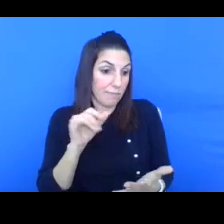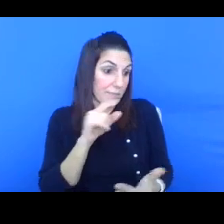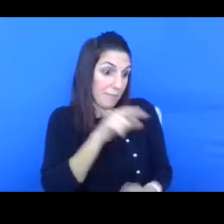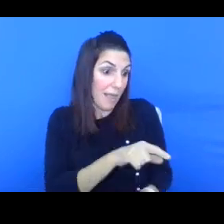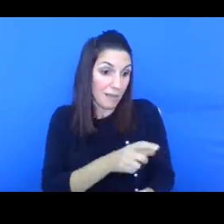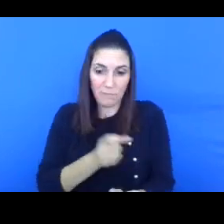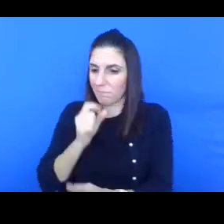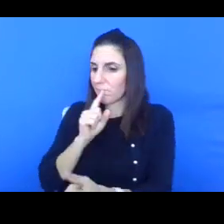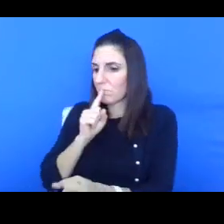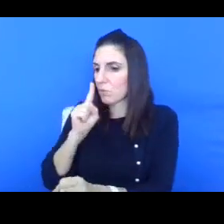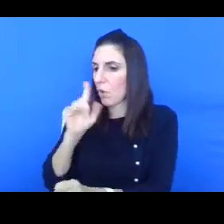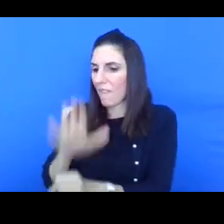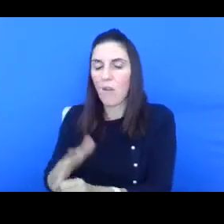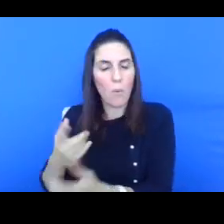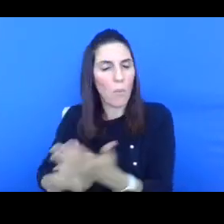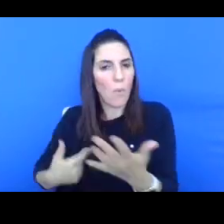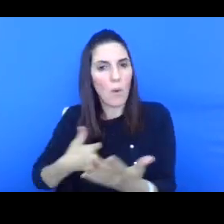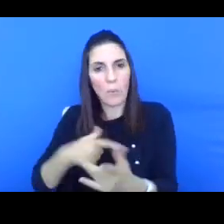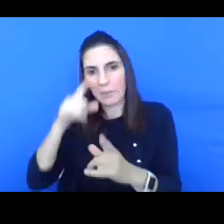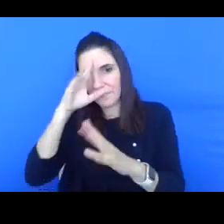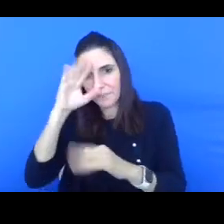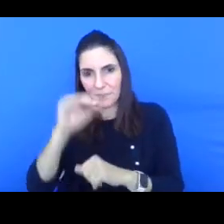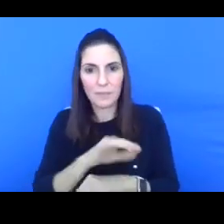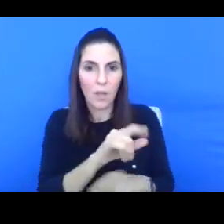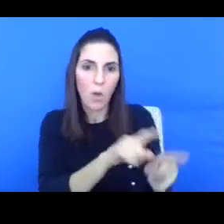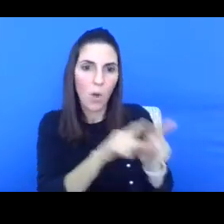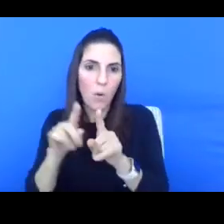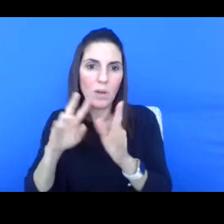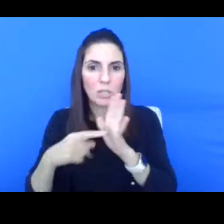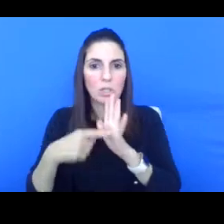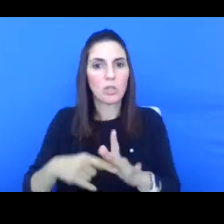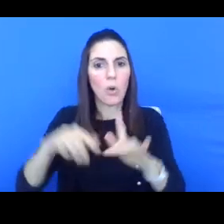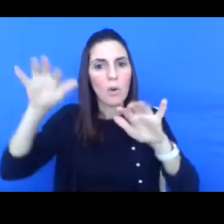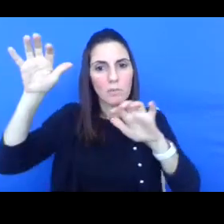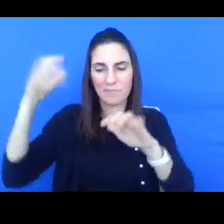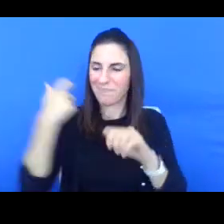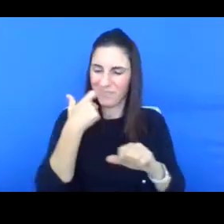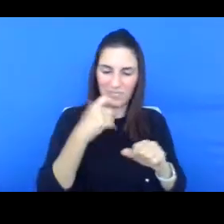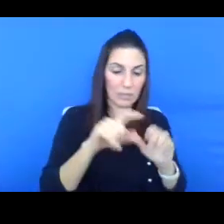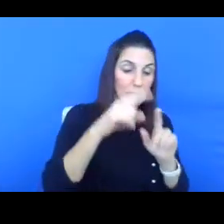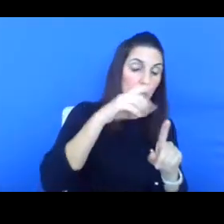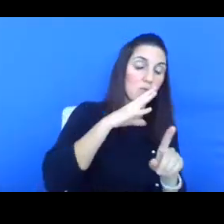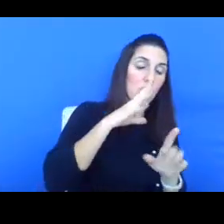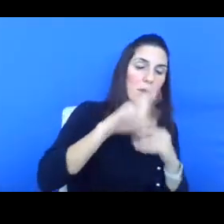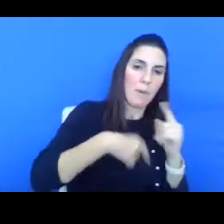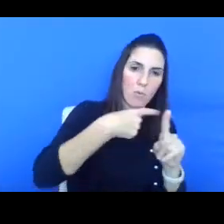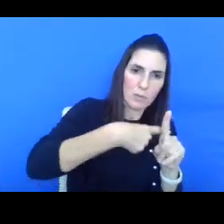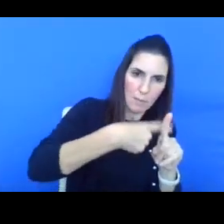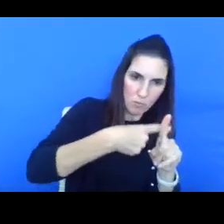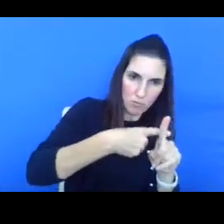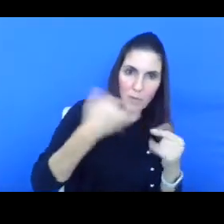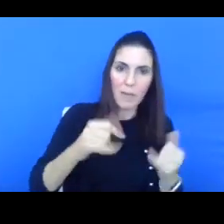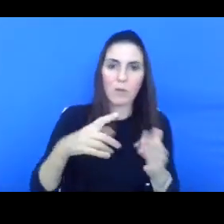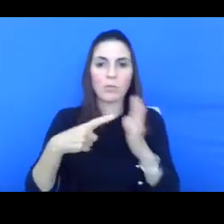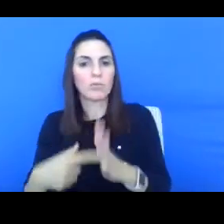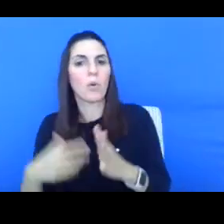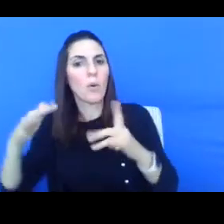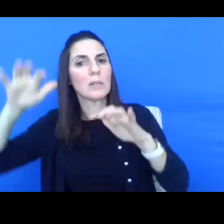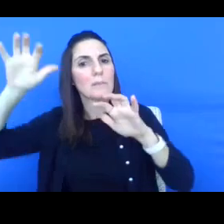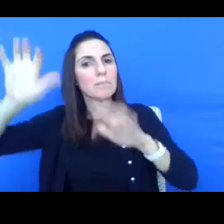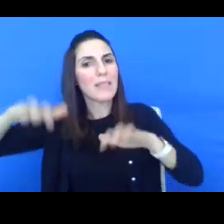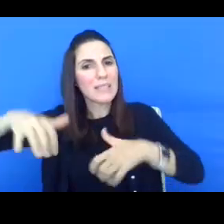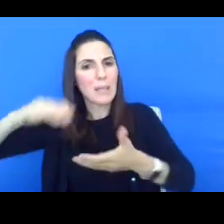Here's the other side of the equation with precipitation. The previous slide was temperature, and this shows us our precipitation.